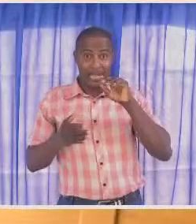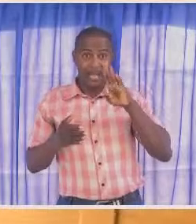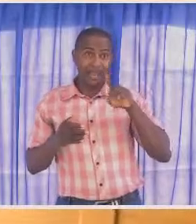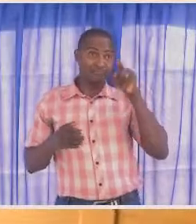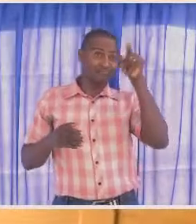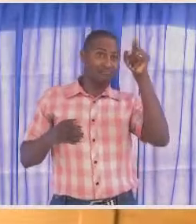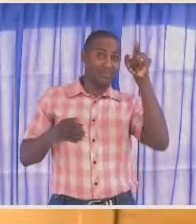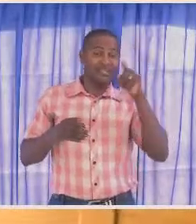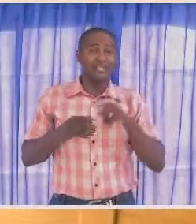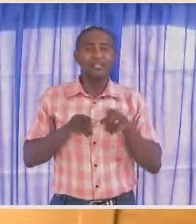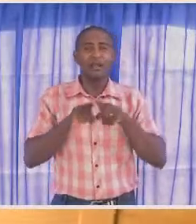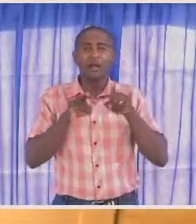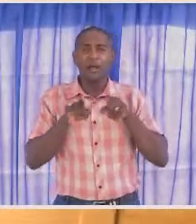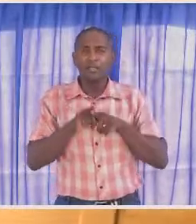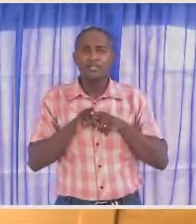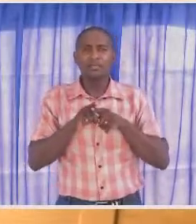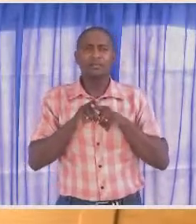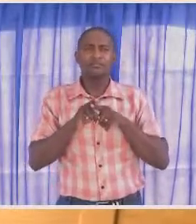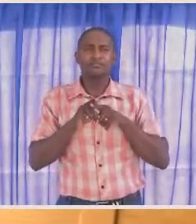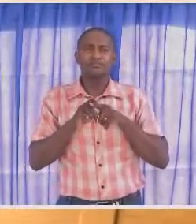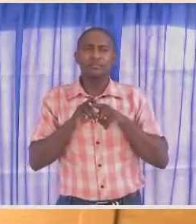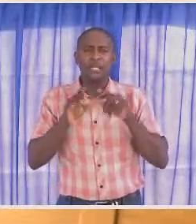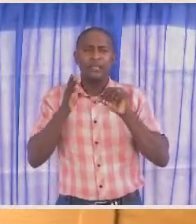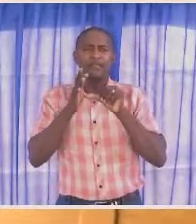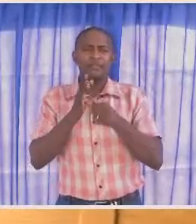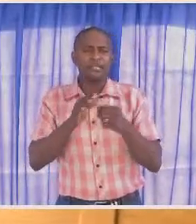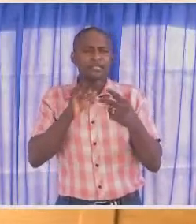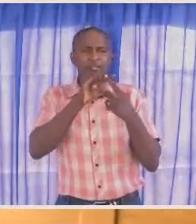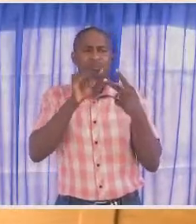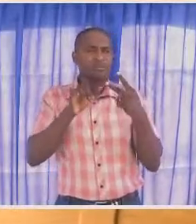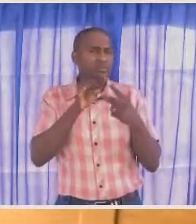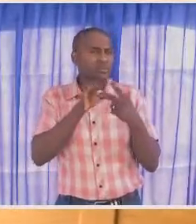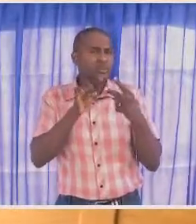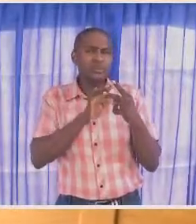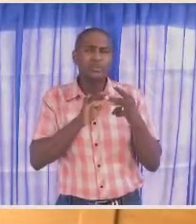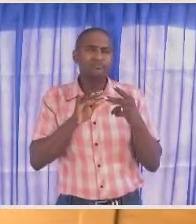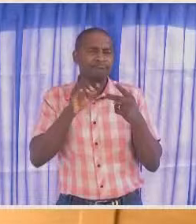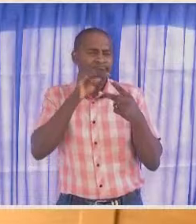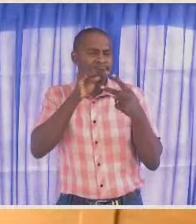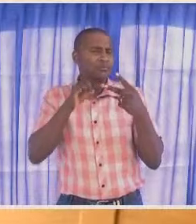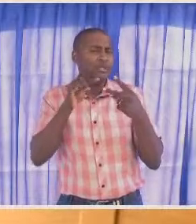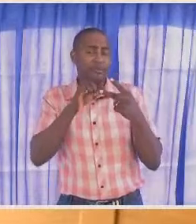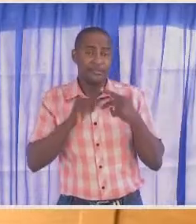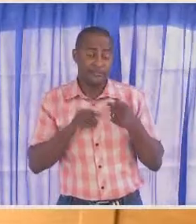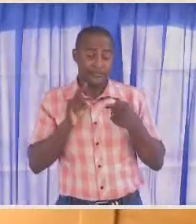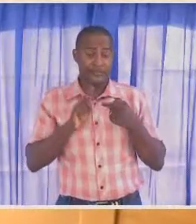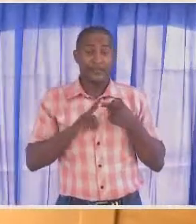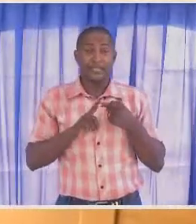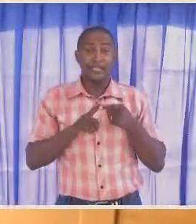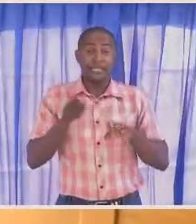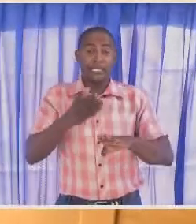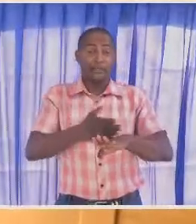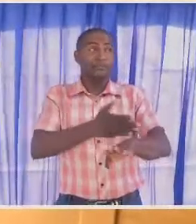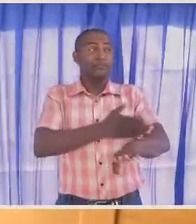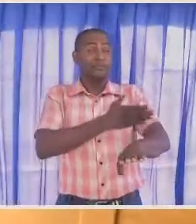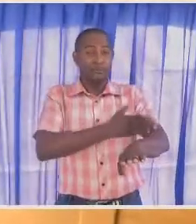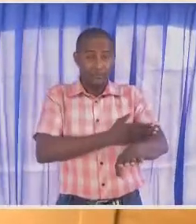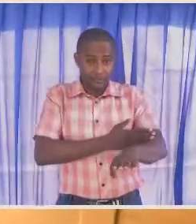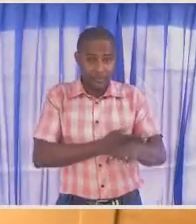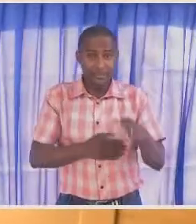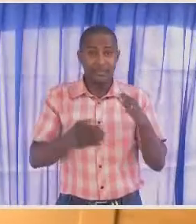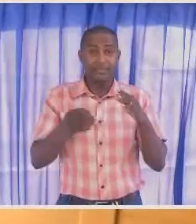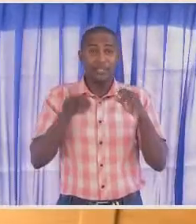highlight two of Advance's result areas and main bodies of work. Improving the quality of